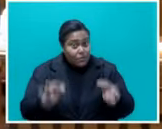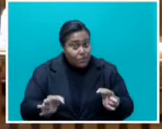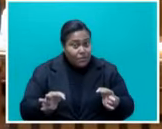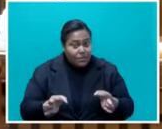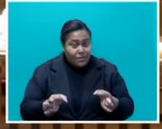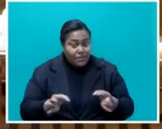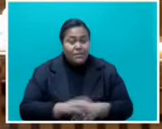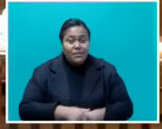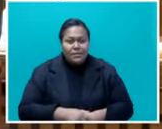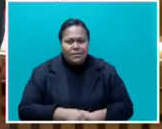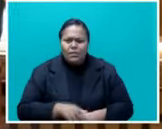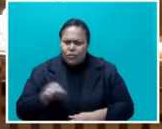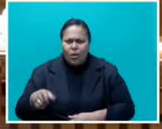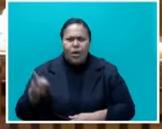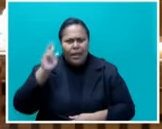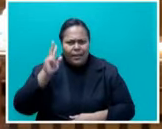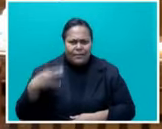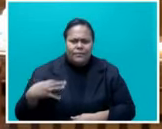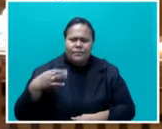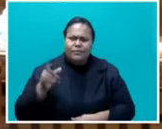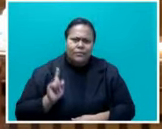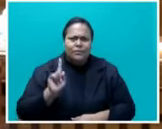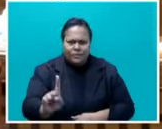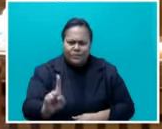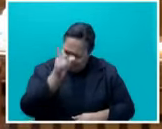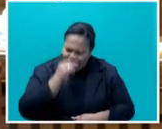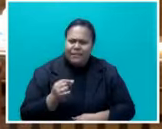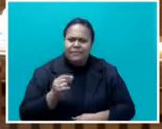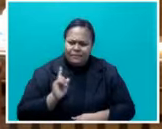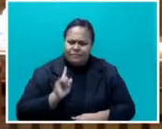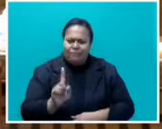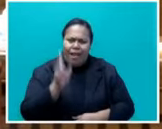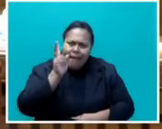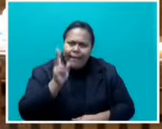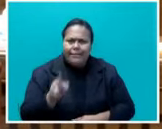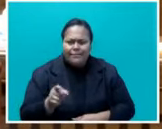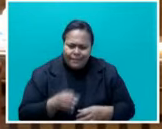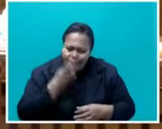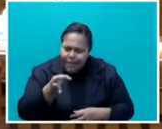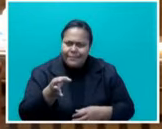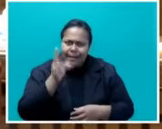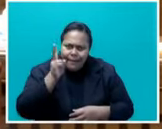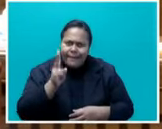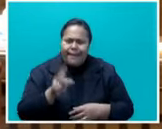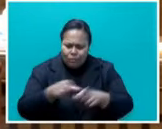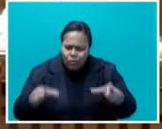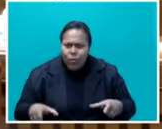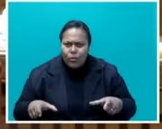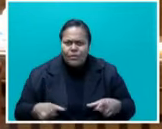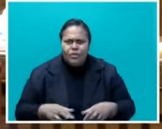it. They cannot appeal it. They cannot appeal it. They should respect it. They should respect the integrity of the decision,